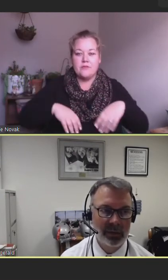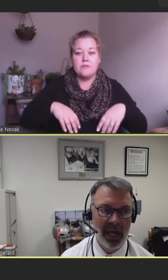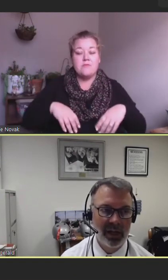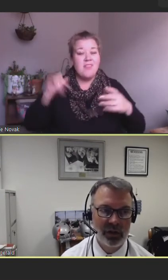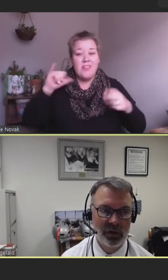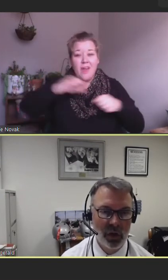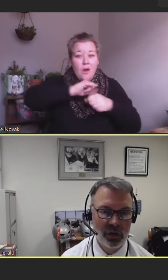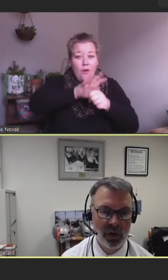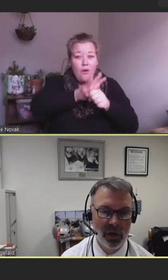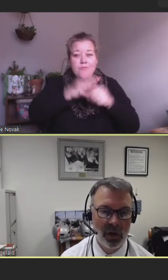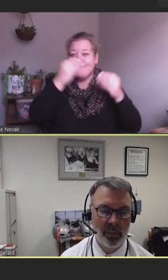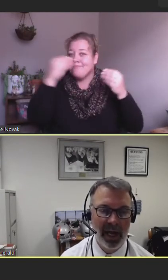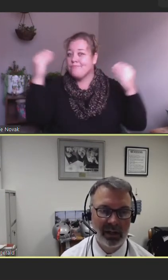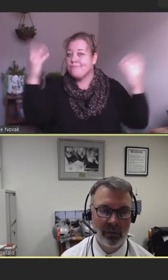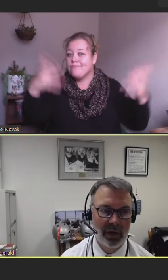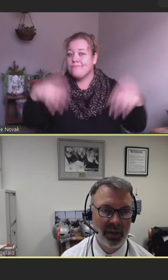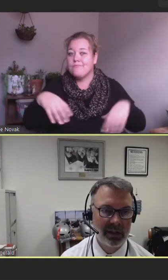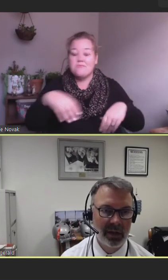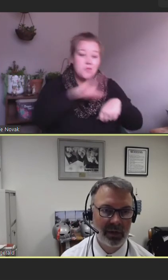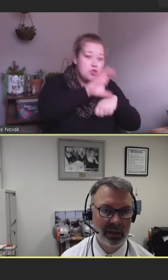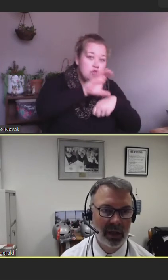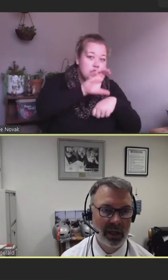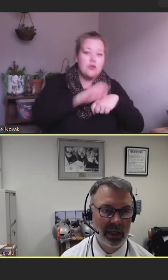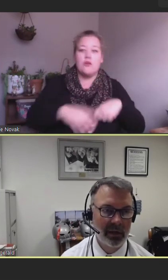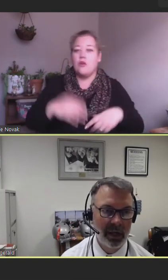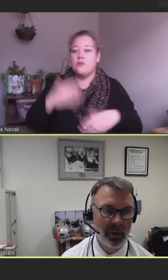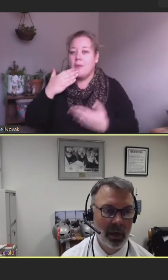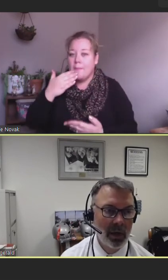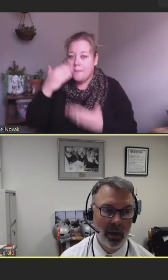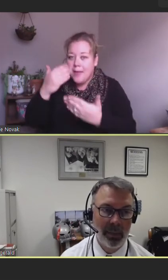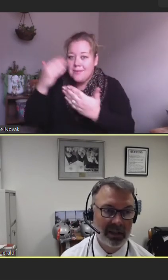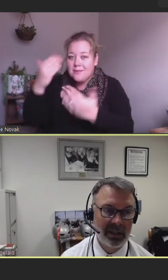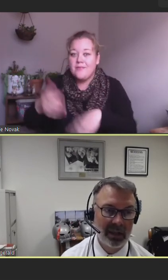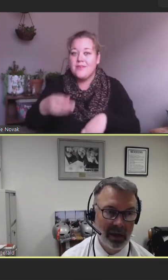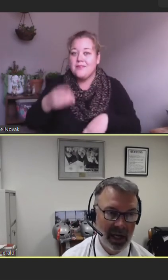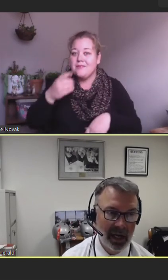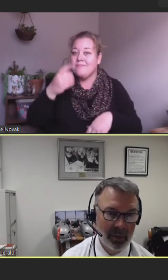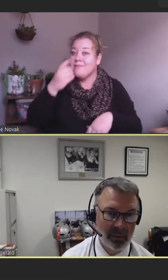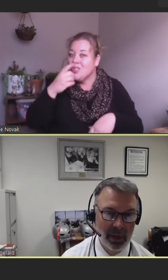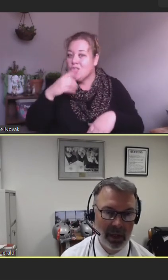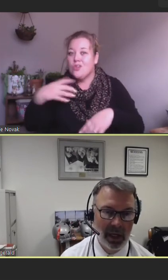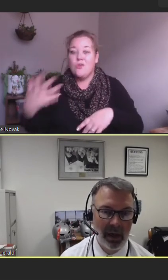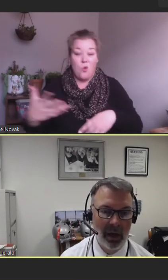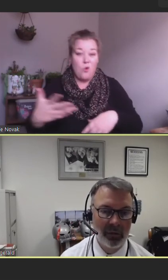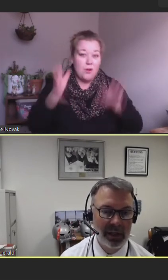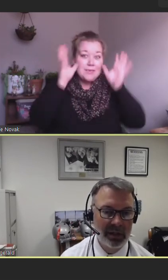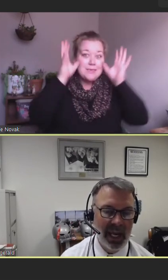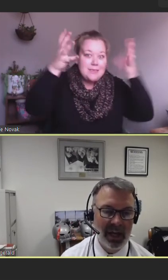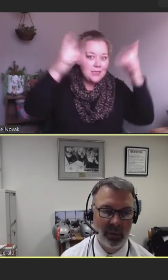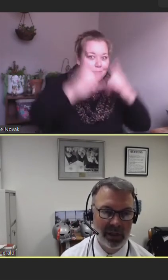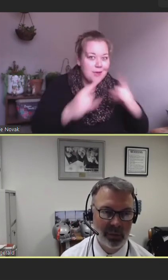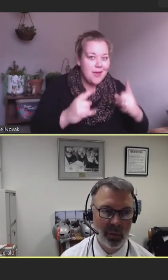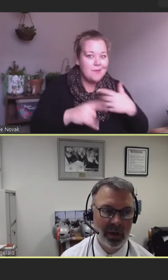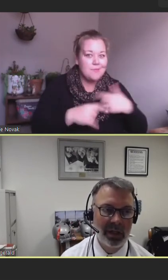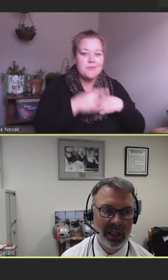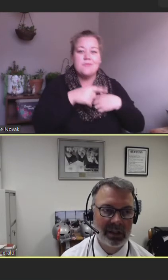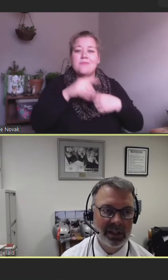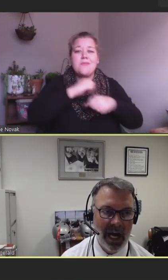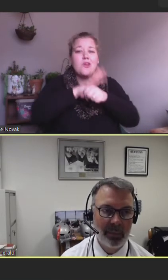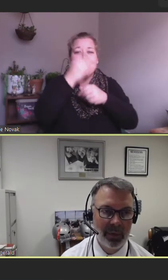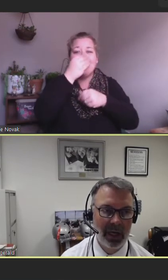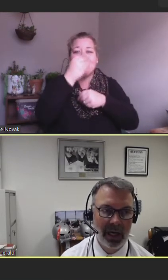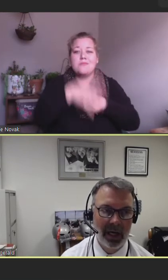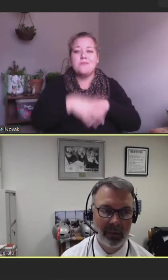if it's passed in church or passed over a Thanksgiving dinner table or passed at a deer camp. All of these gatherings we really need